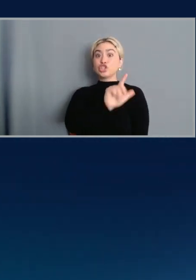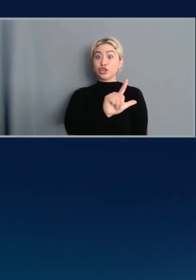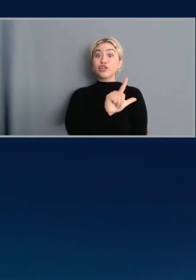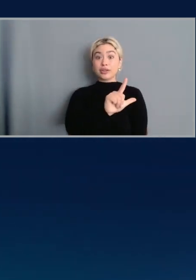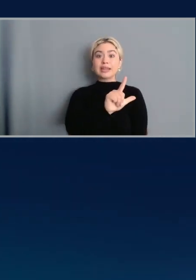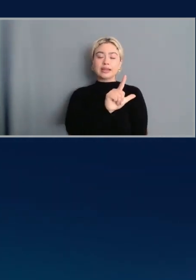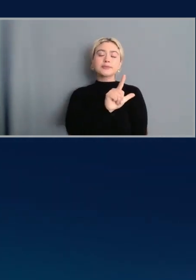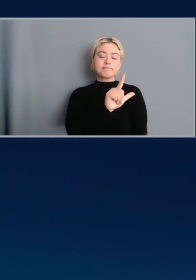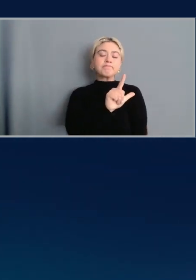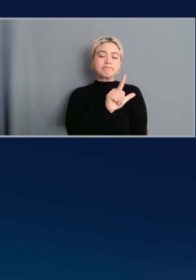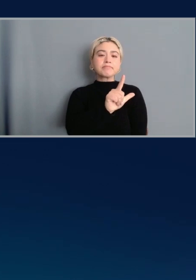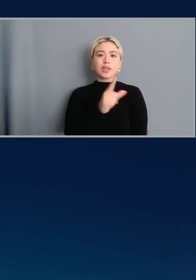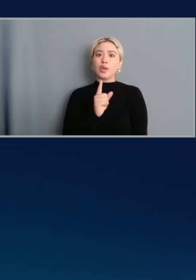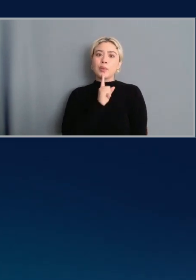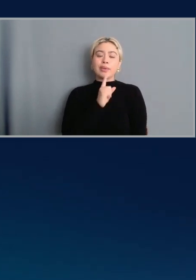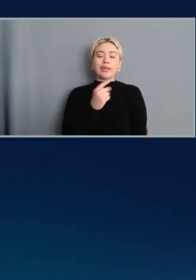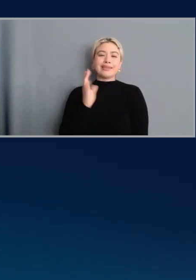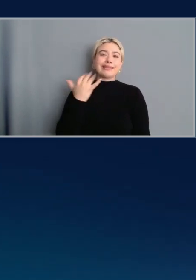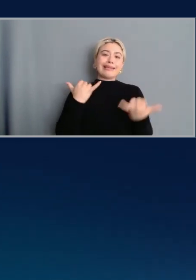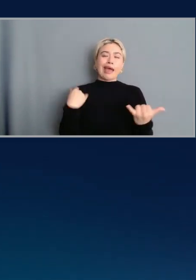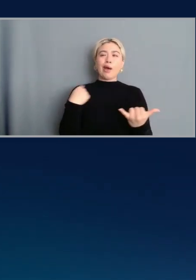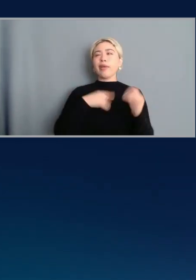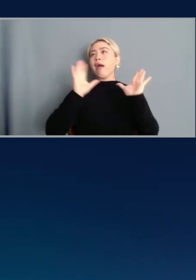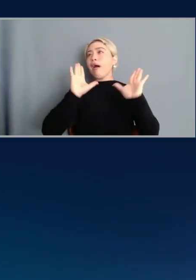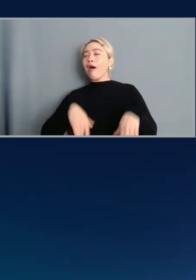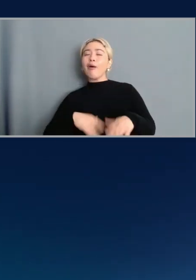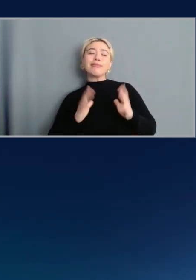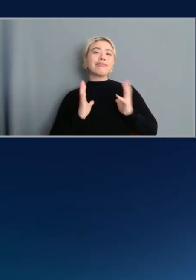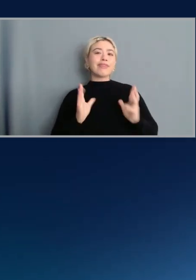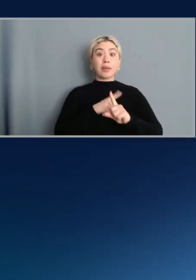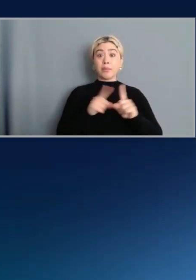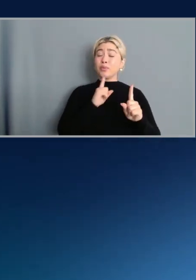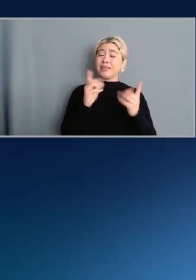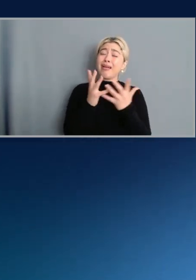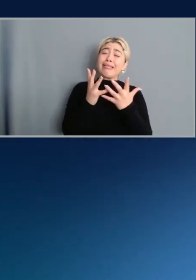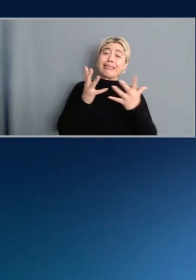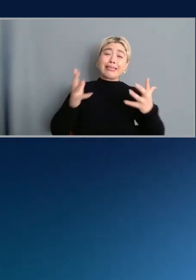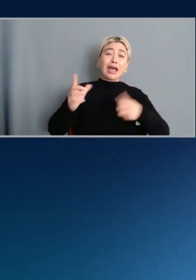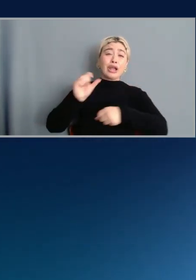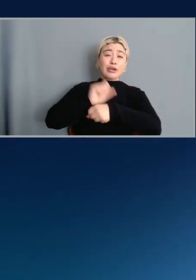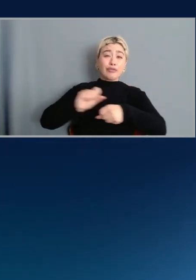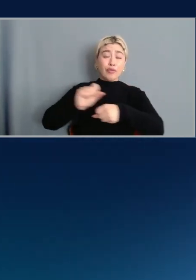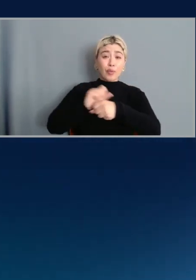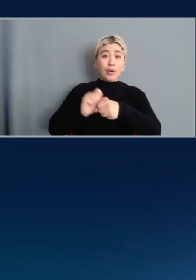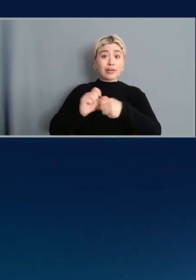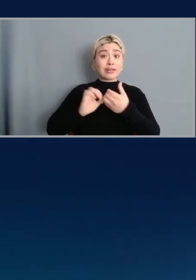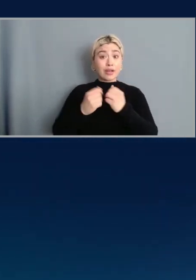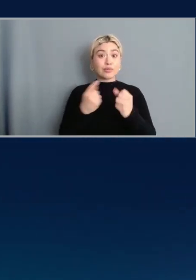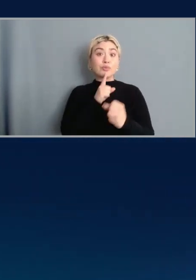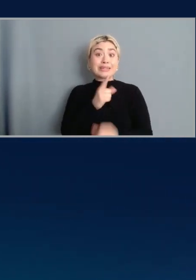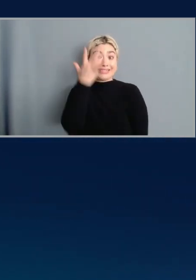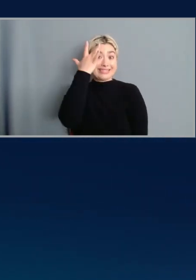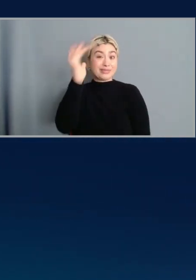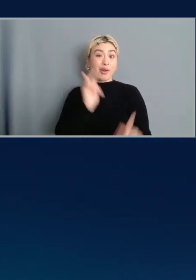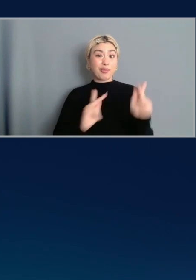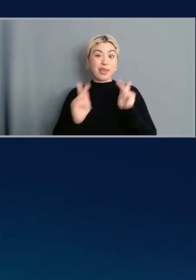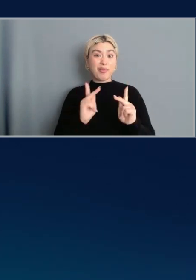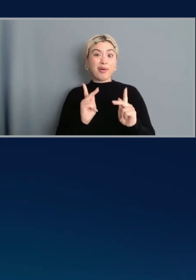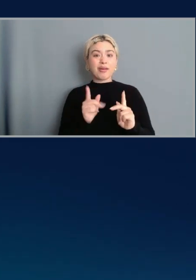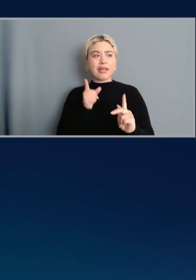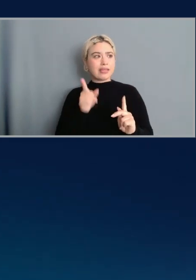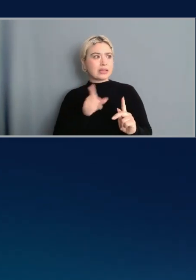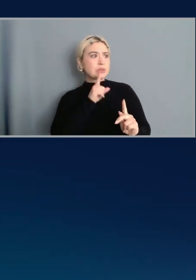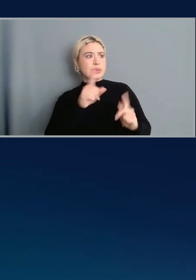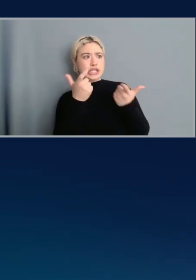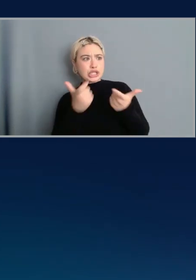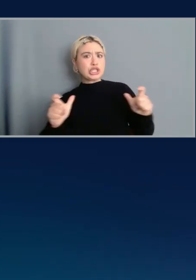we take it for granted these days, but this is an enormous work by very smart people that we have. Yeah, and this is transformative. Absolutely. That